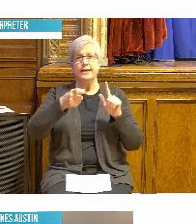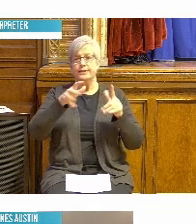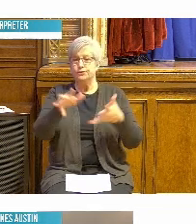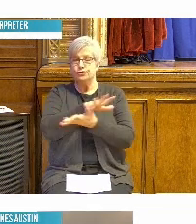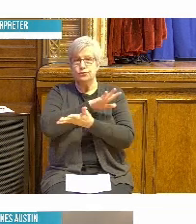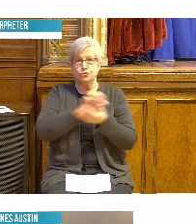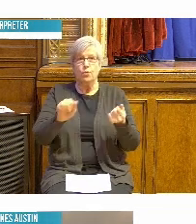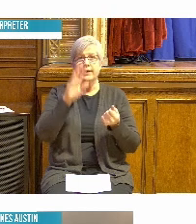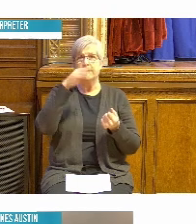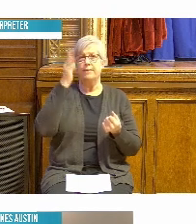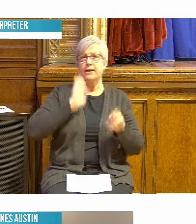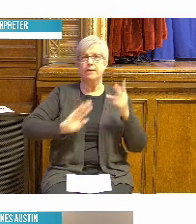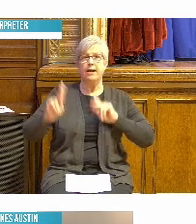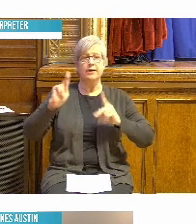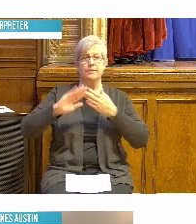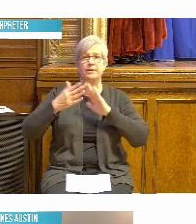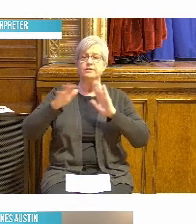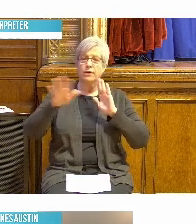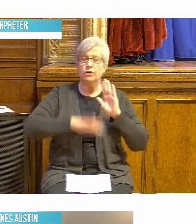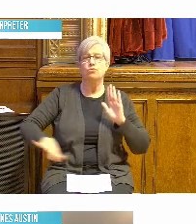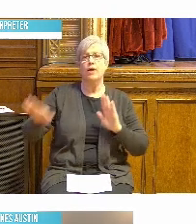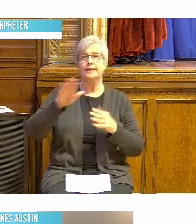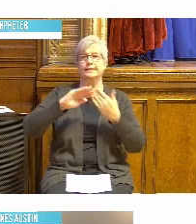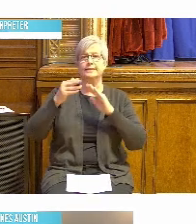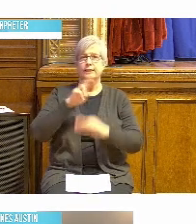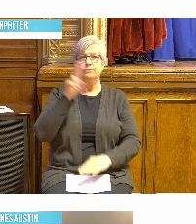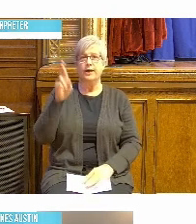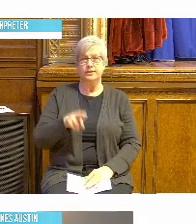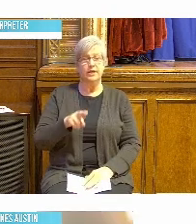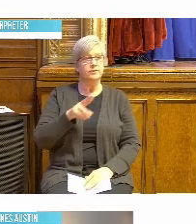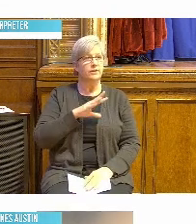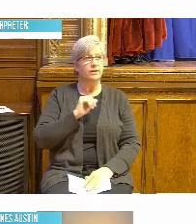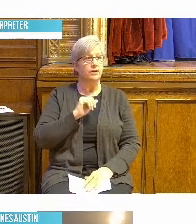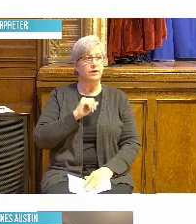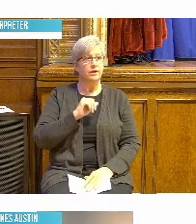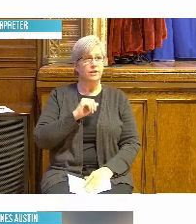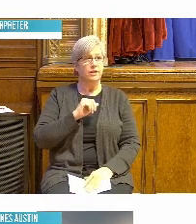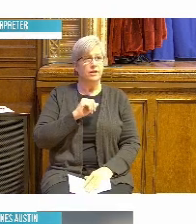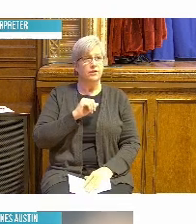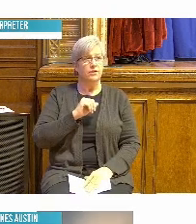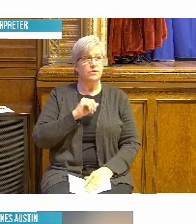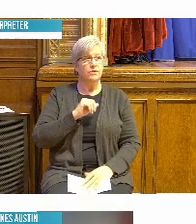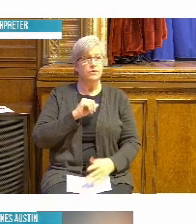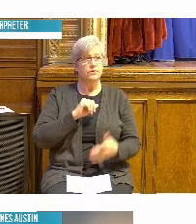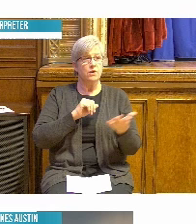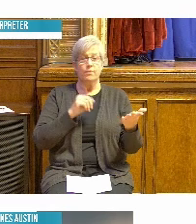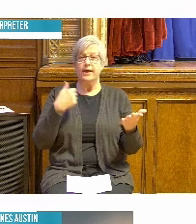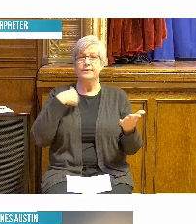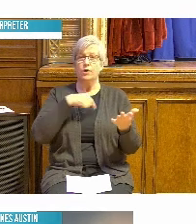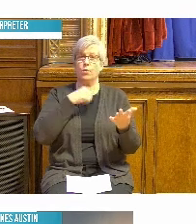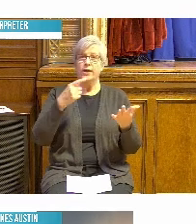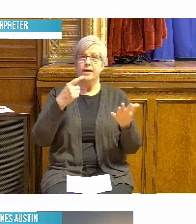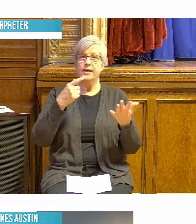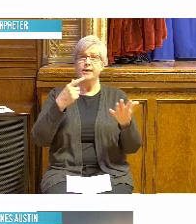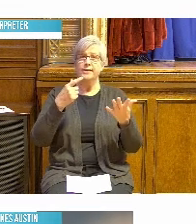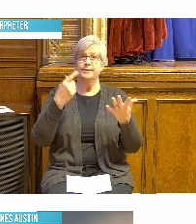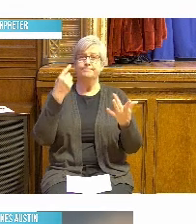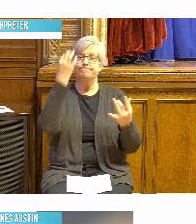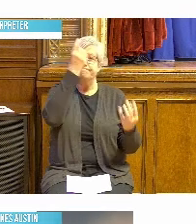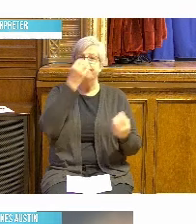brown communities across the city of Rochester. And so, as we look at